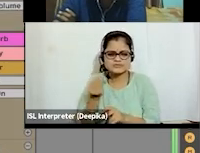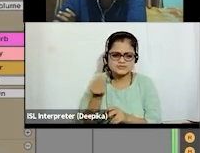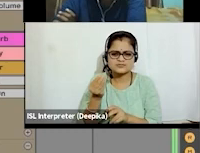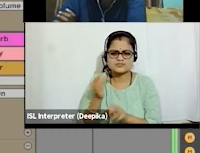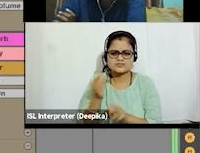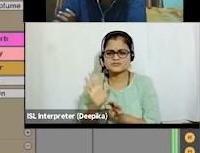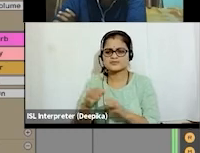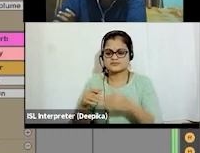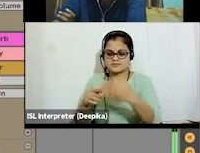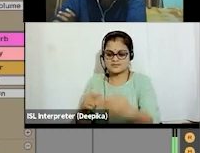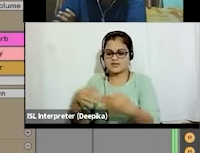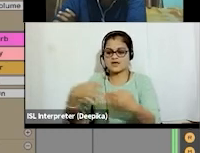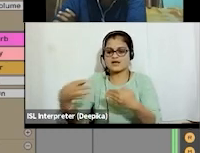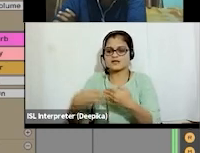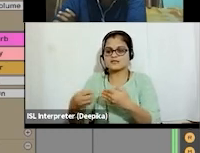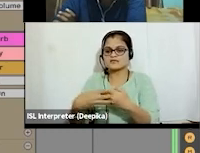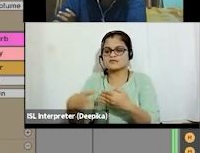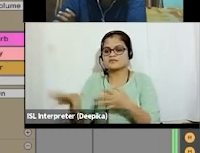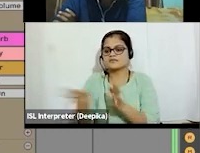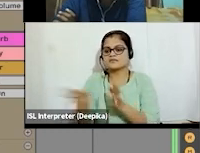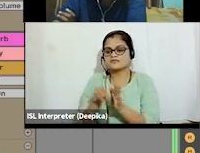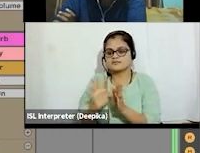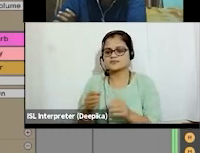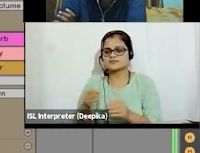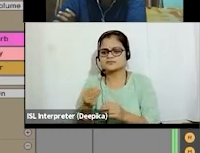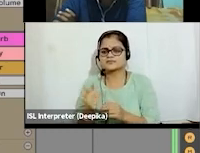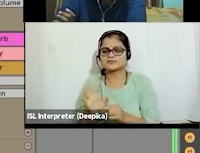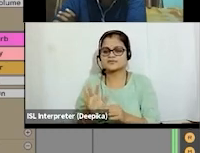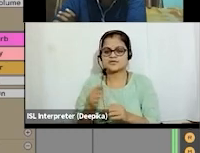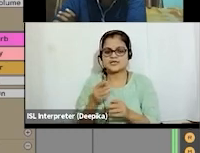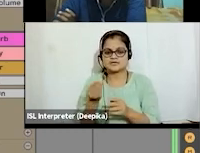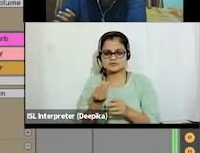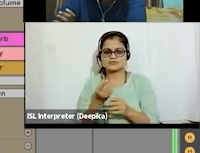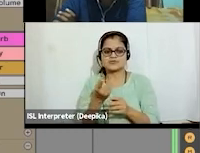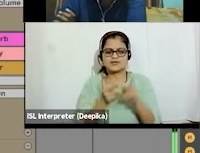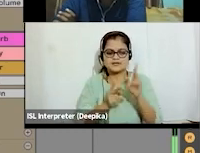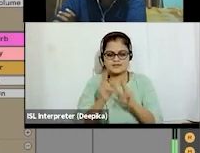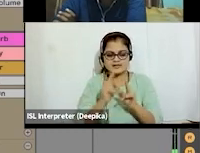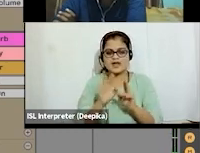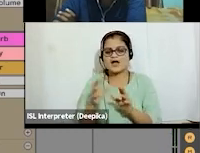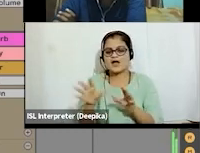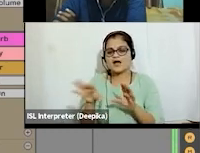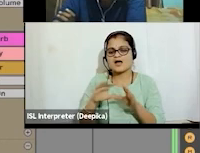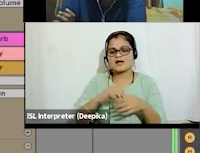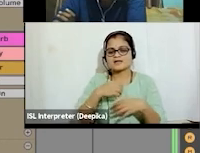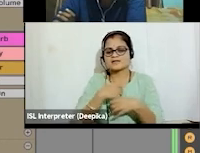from the speaker of the Valve radio, but it had some transient content in it, so I kind of ended up making a rhythm.